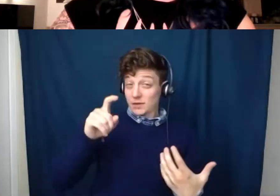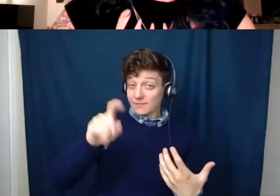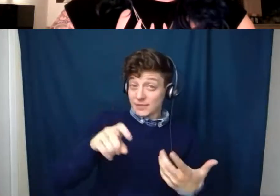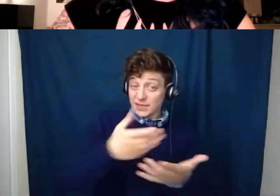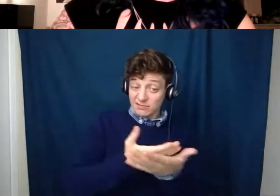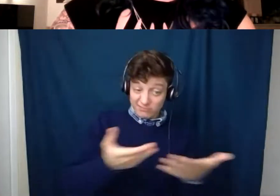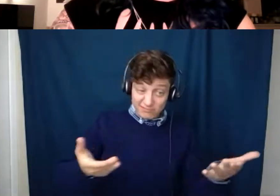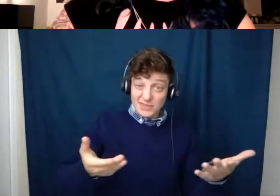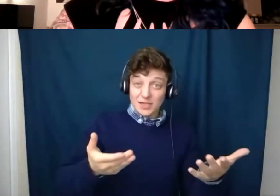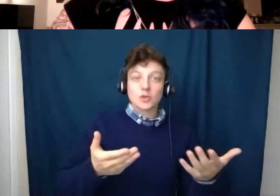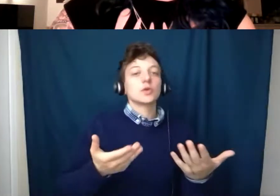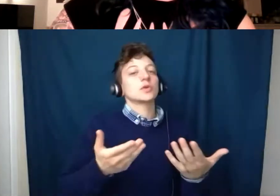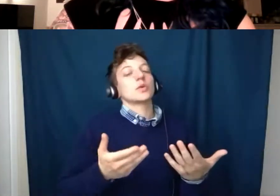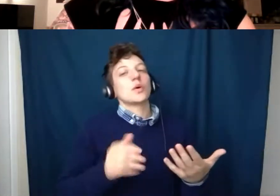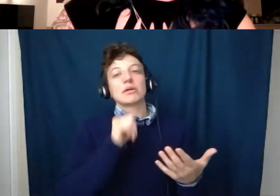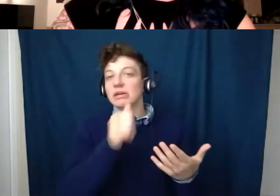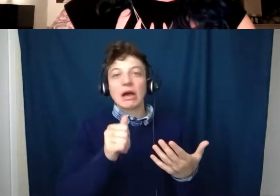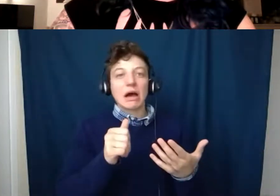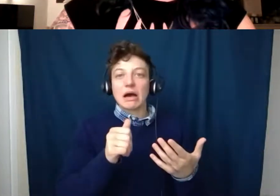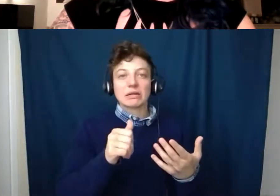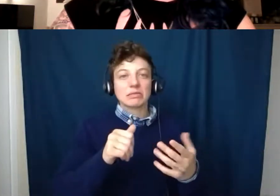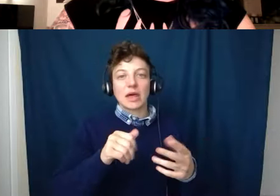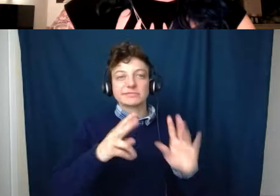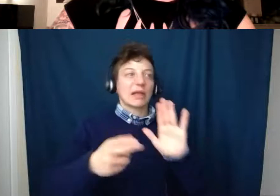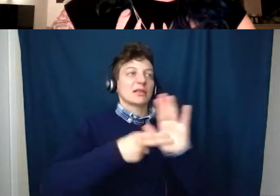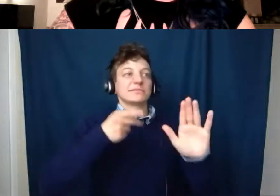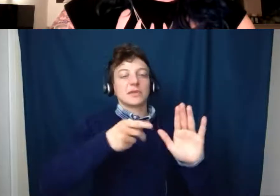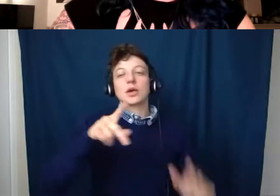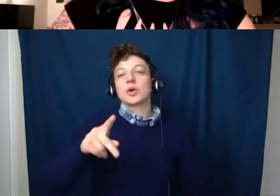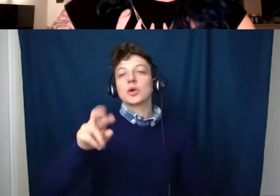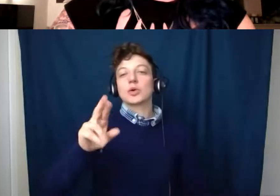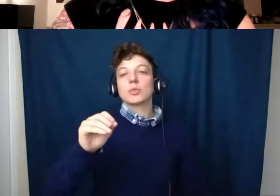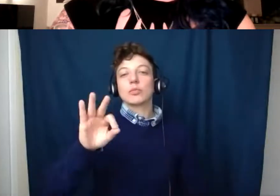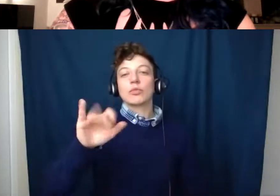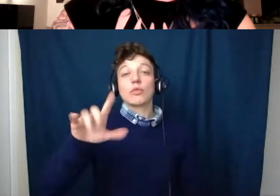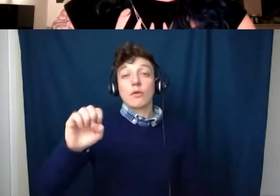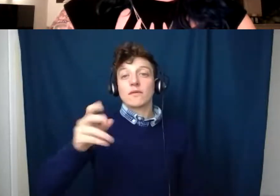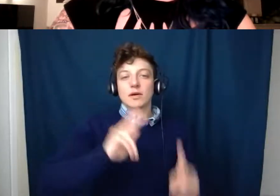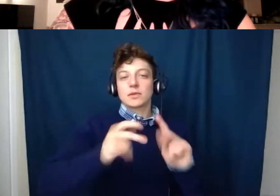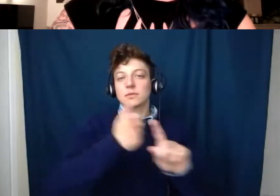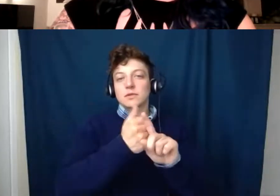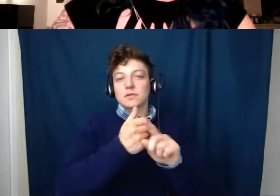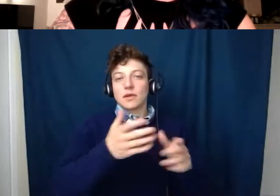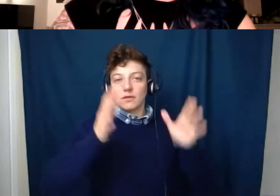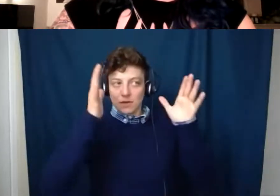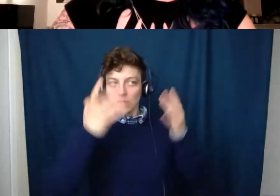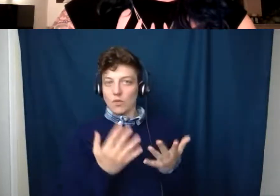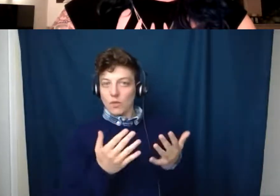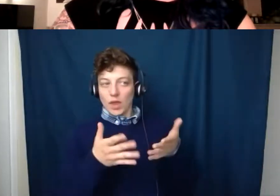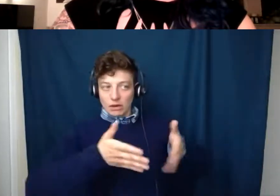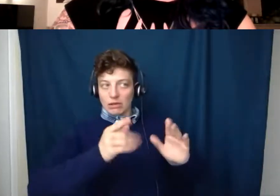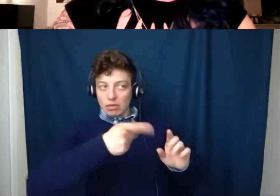about not profiling people and really letting people ask or show that they're in need of help or support in some